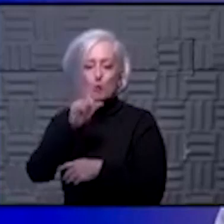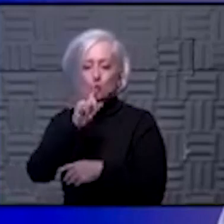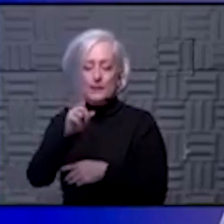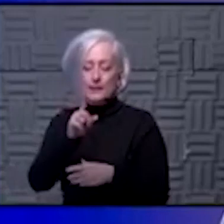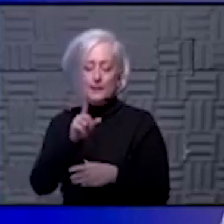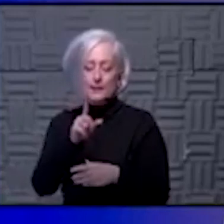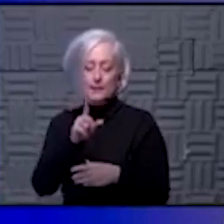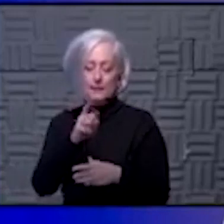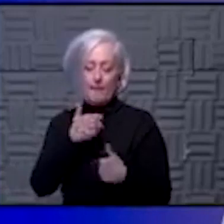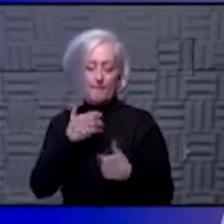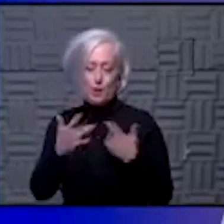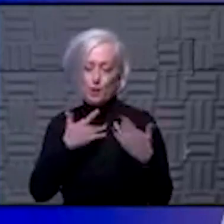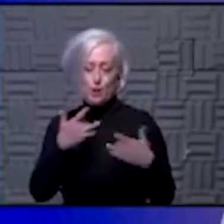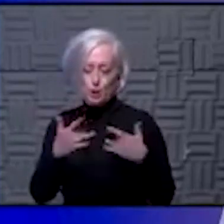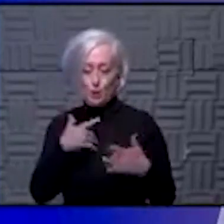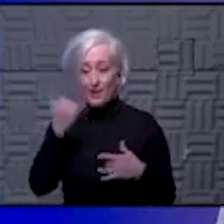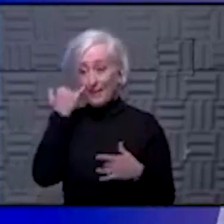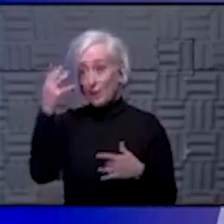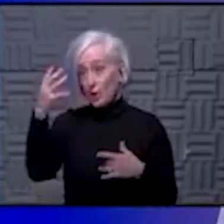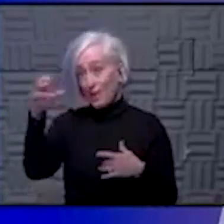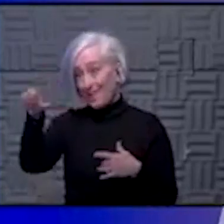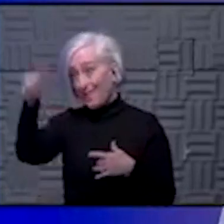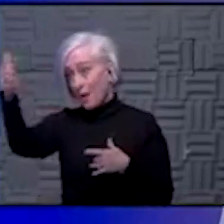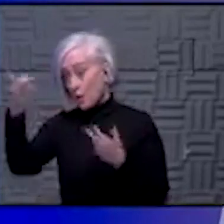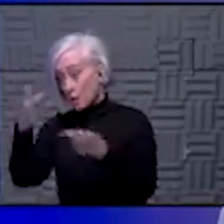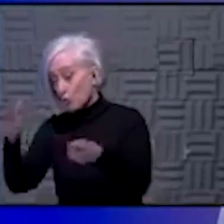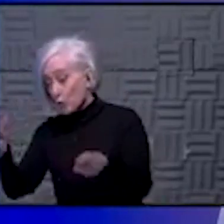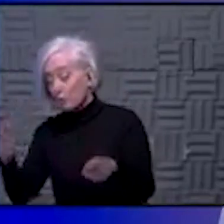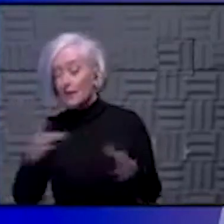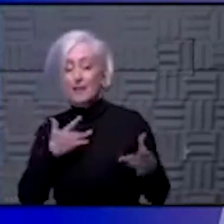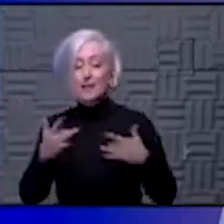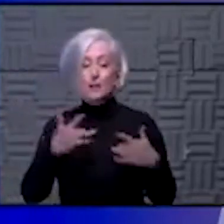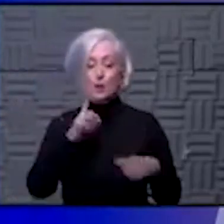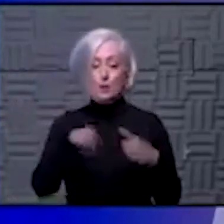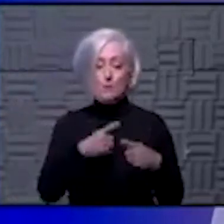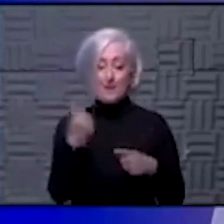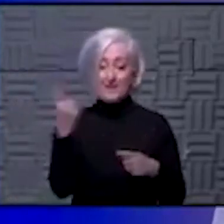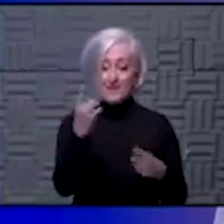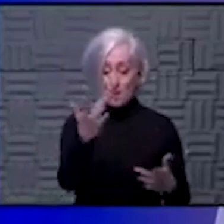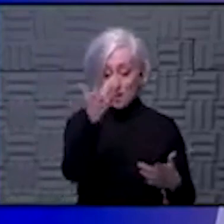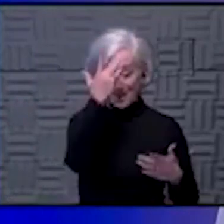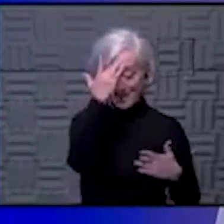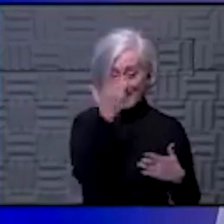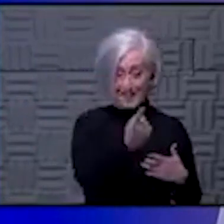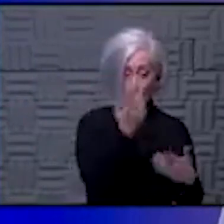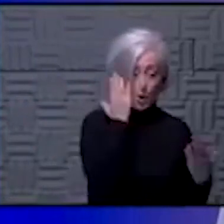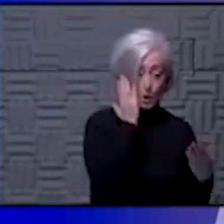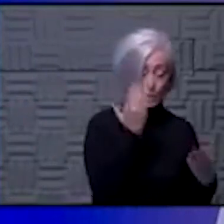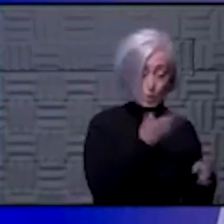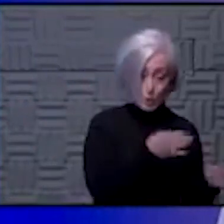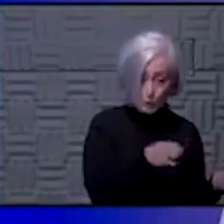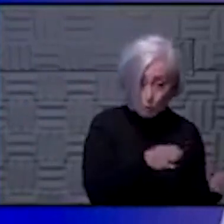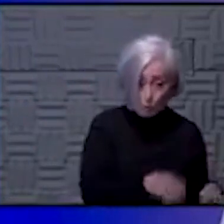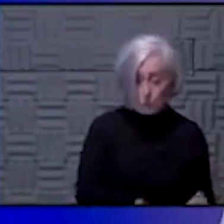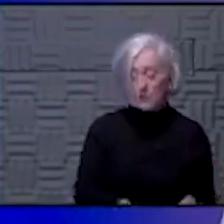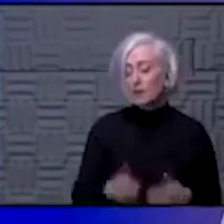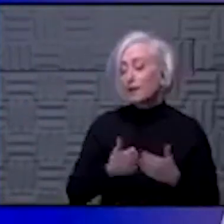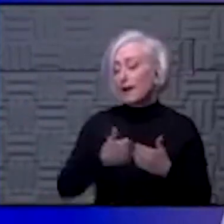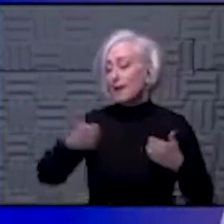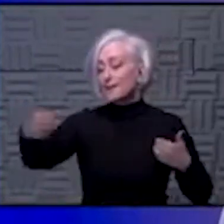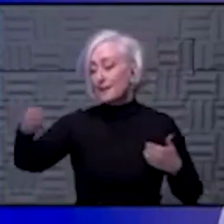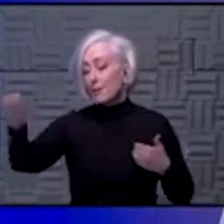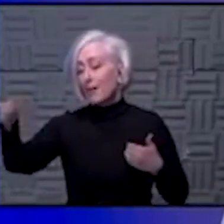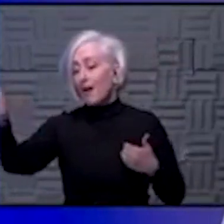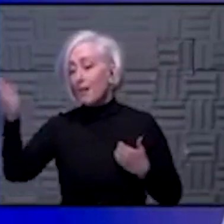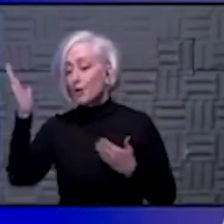if you're in other rooms and you're worried about heat and somebody who's sick in one room. Because we've also seen this when people do isolate into their